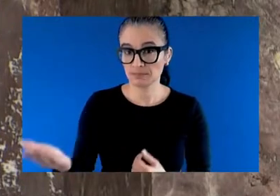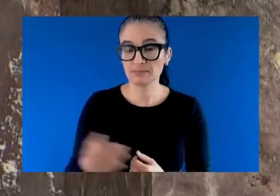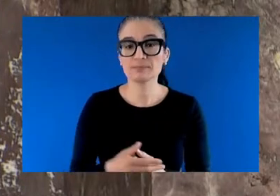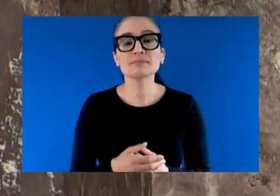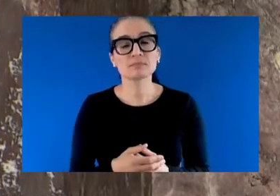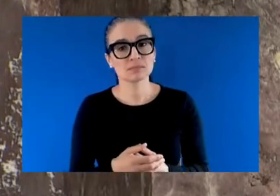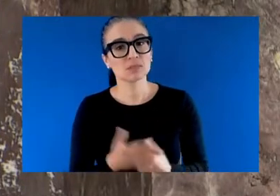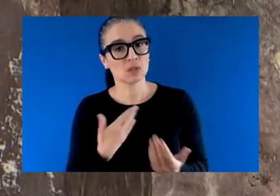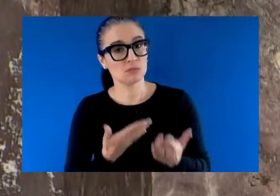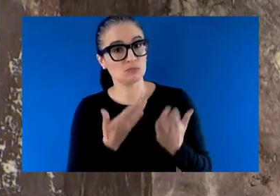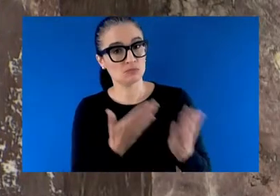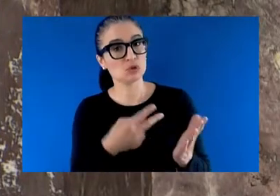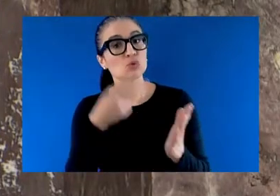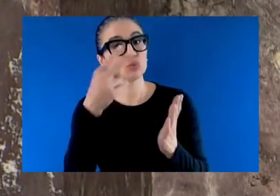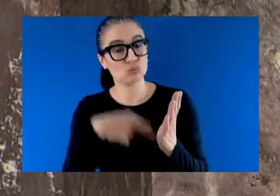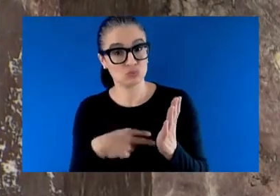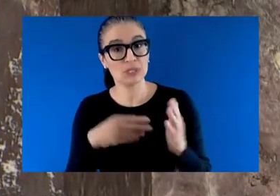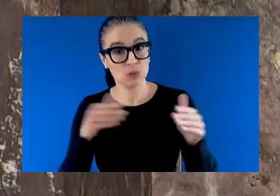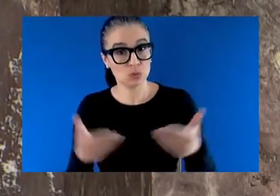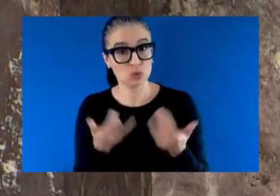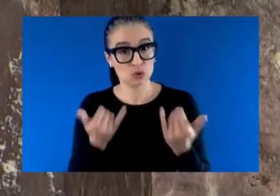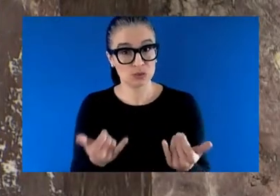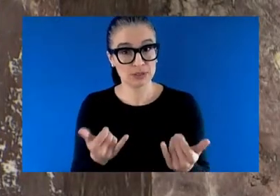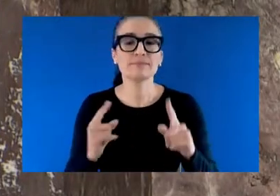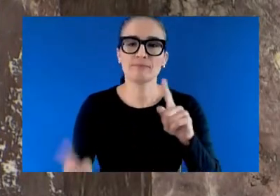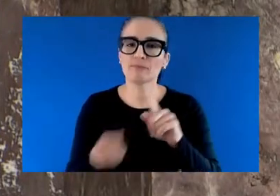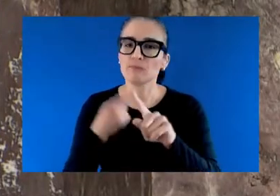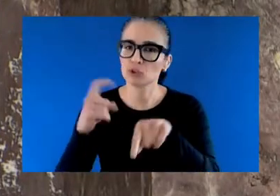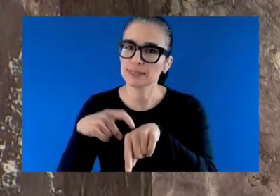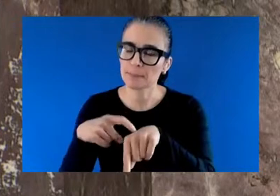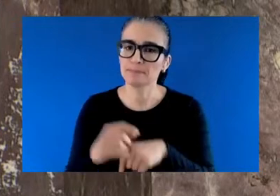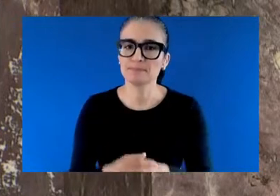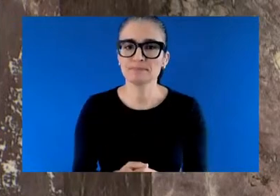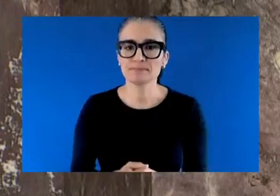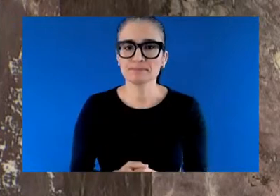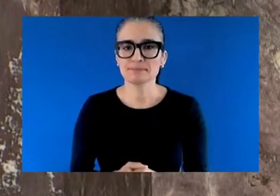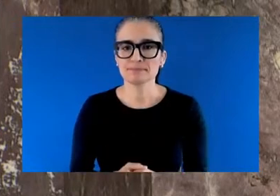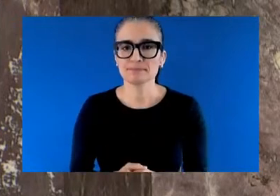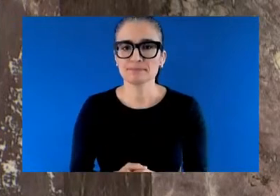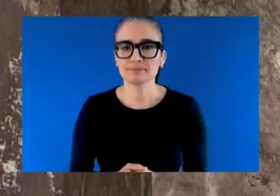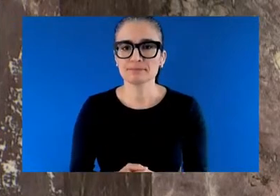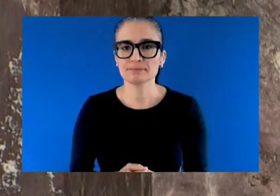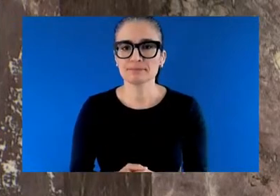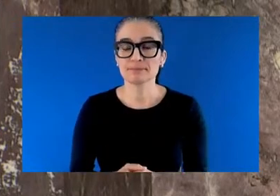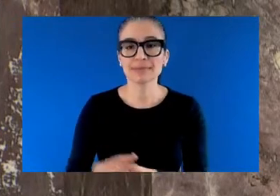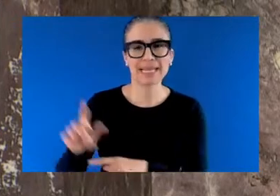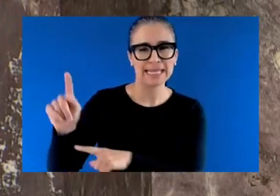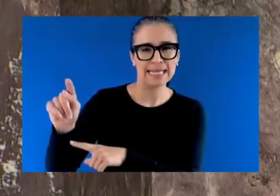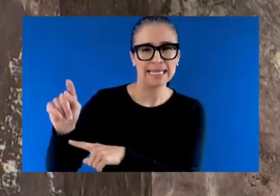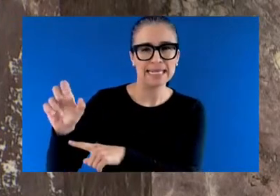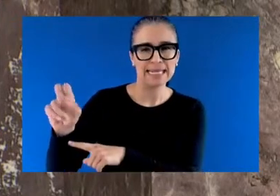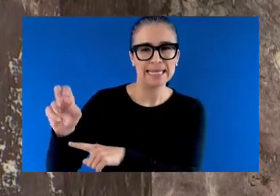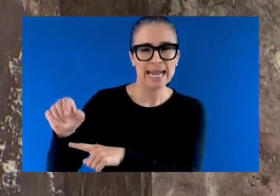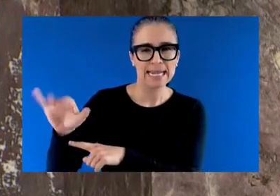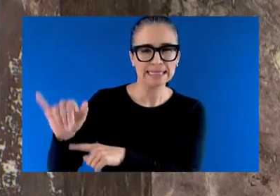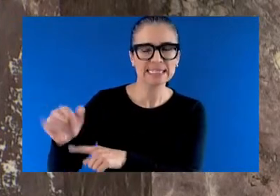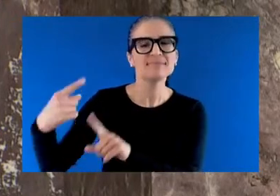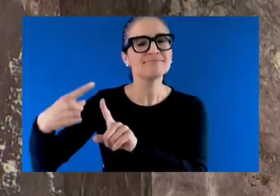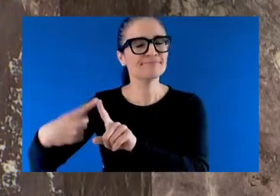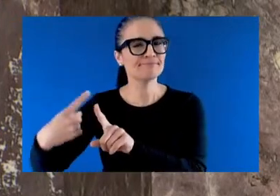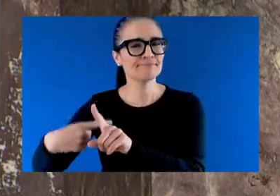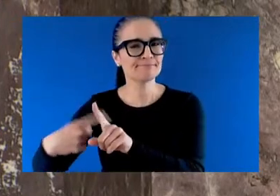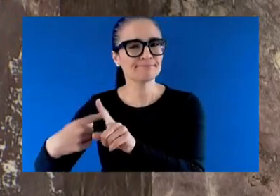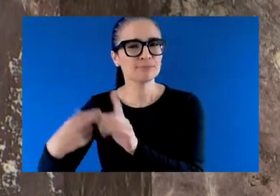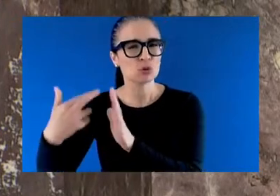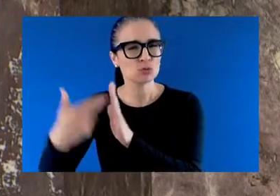introduce the Tennessee Statutes Amendment Act. This bill delivers on our government's commitment to eliminate rent increases when people have